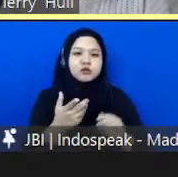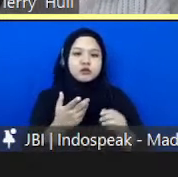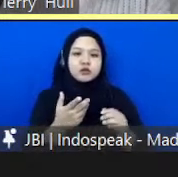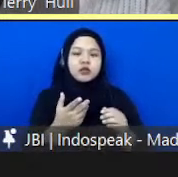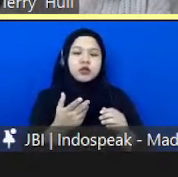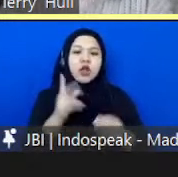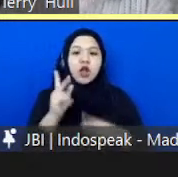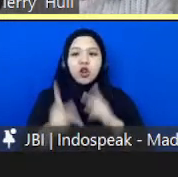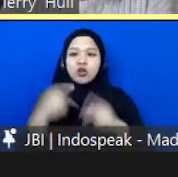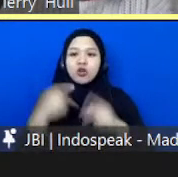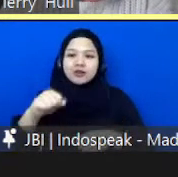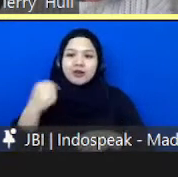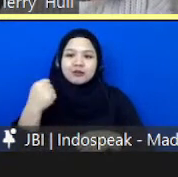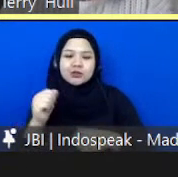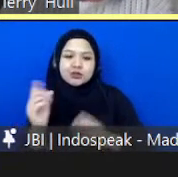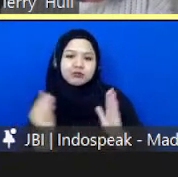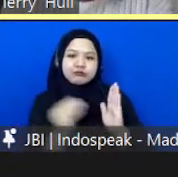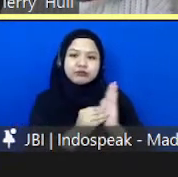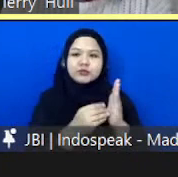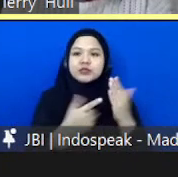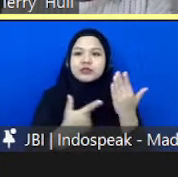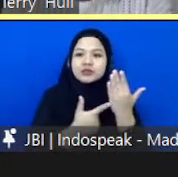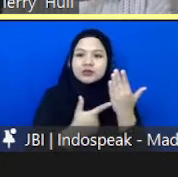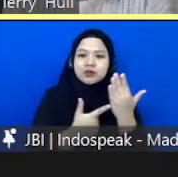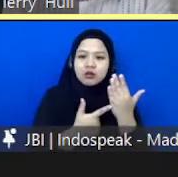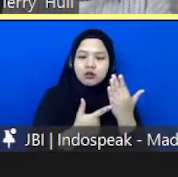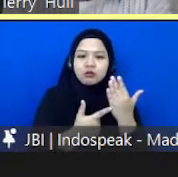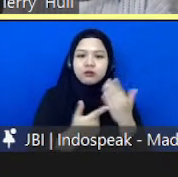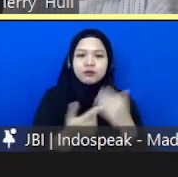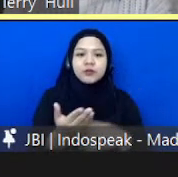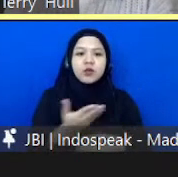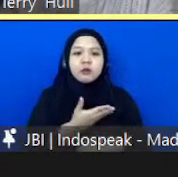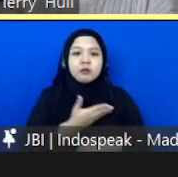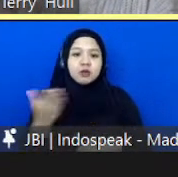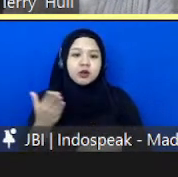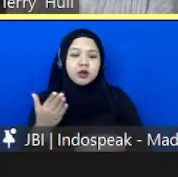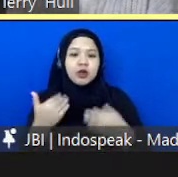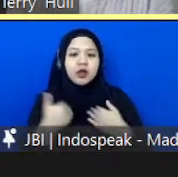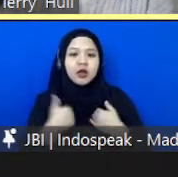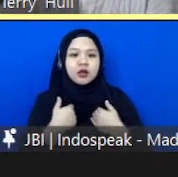means. They had to have special